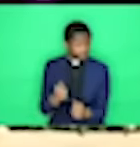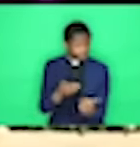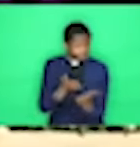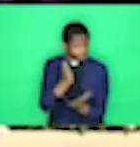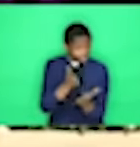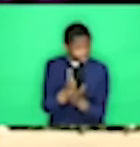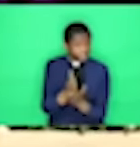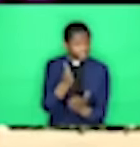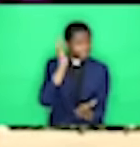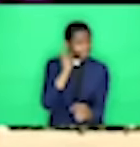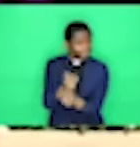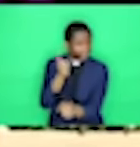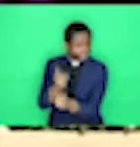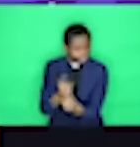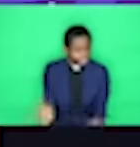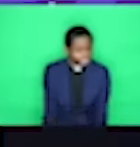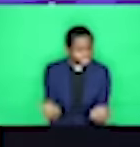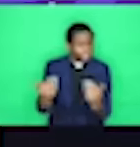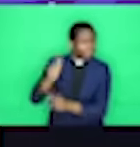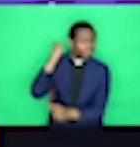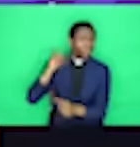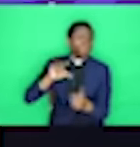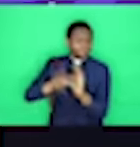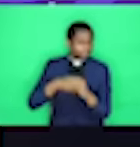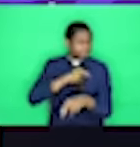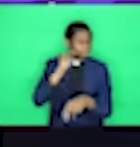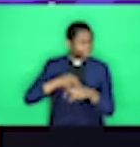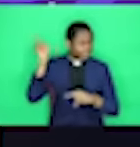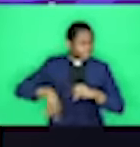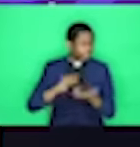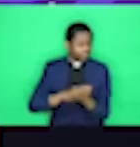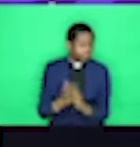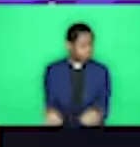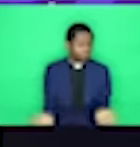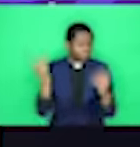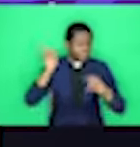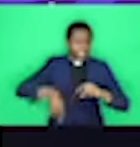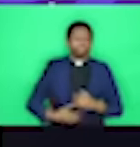by virtue of the people's morality, this nation will never be